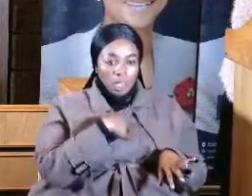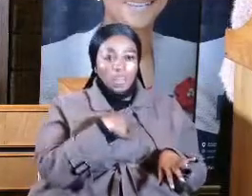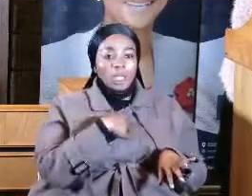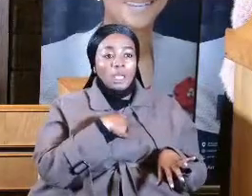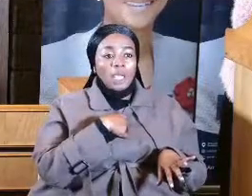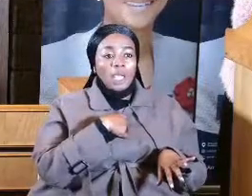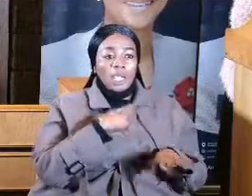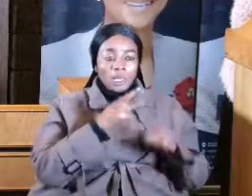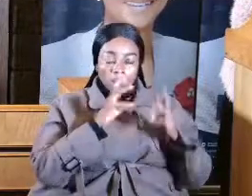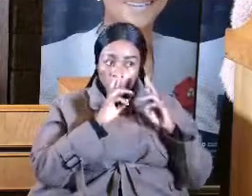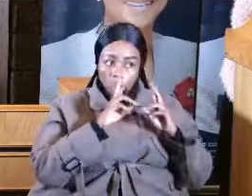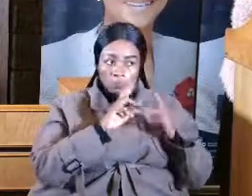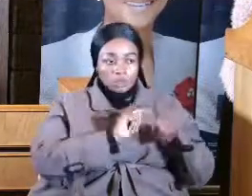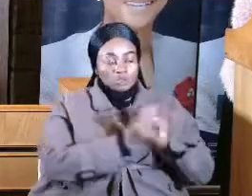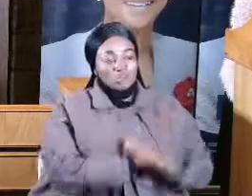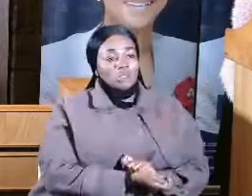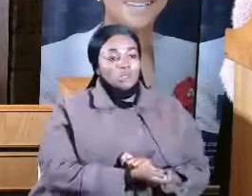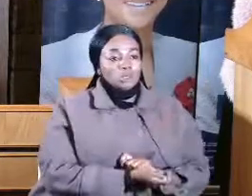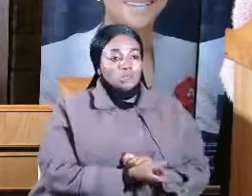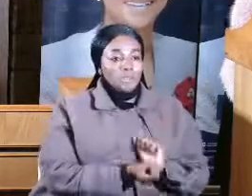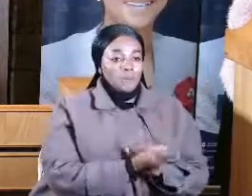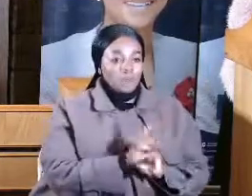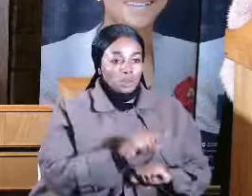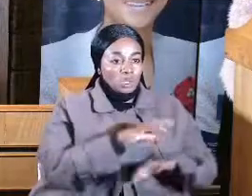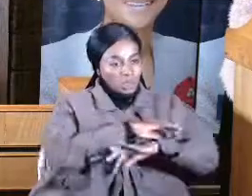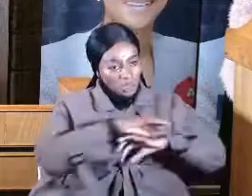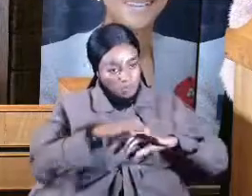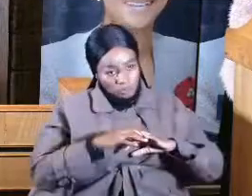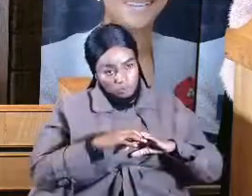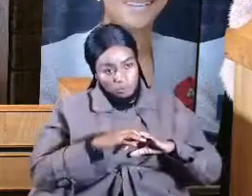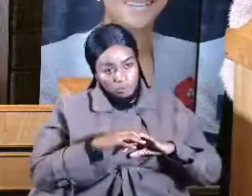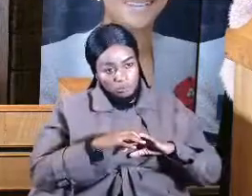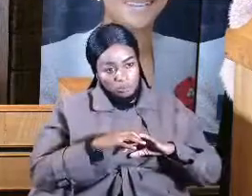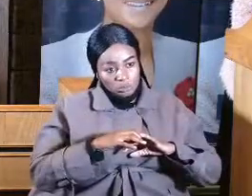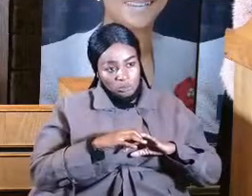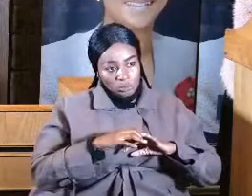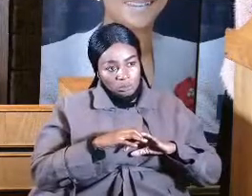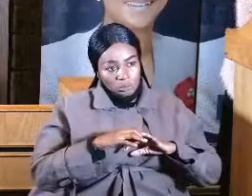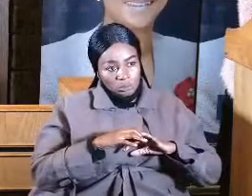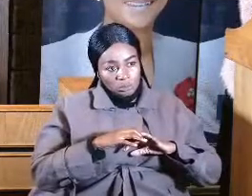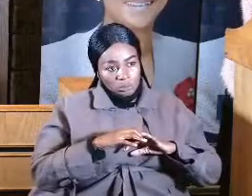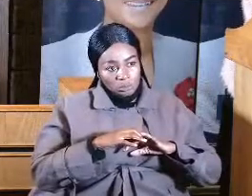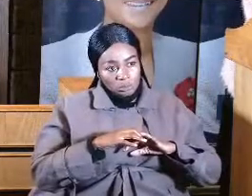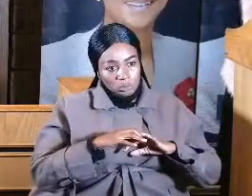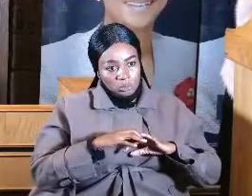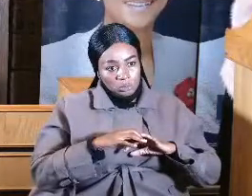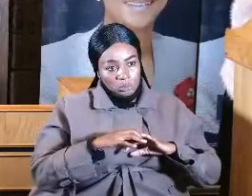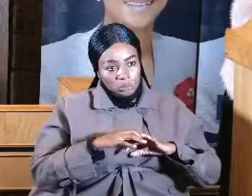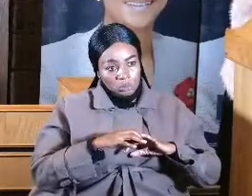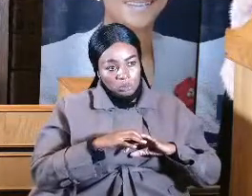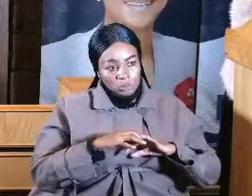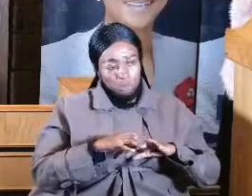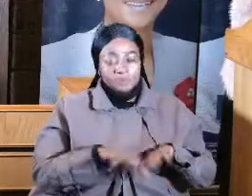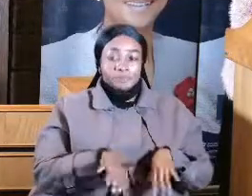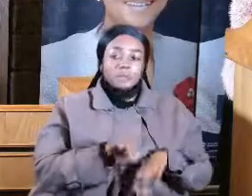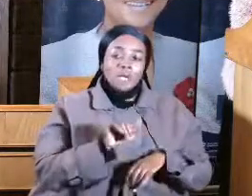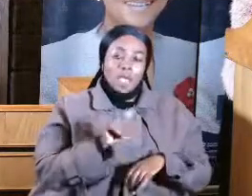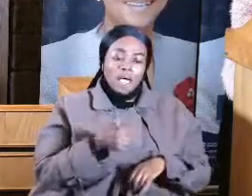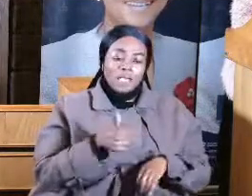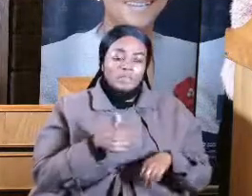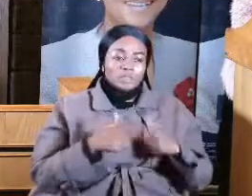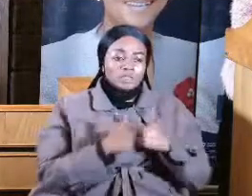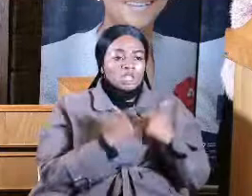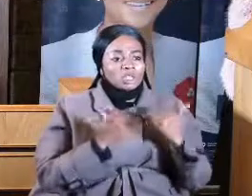change in the agricultural sector. So among other problems that we are facing